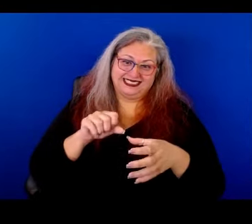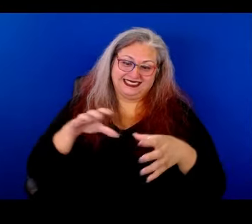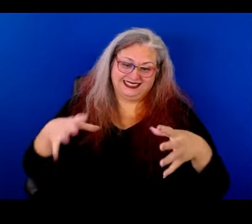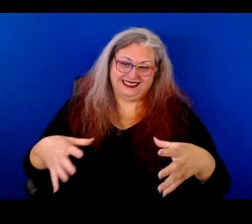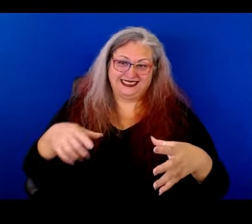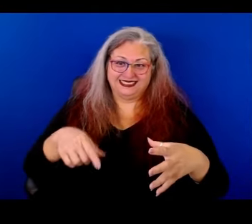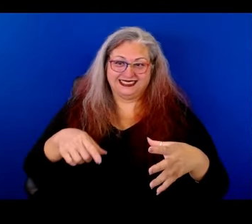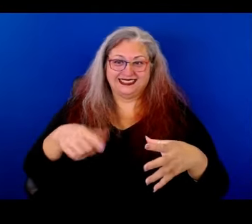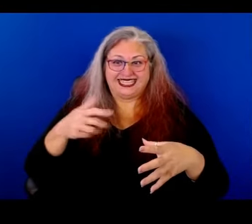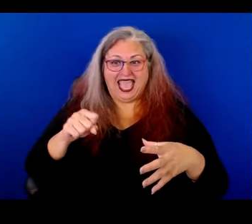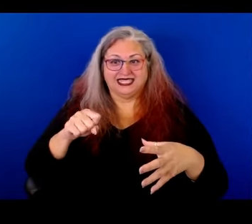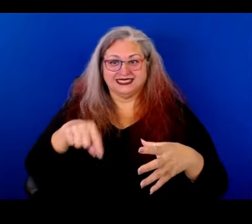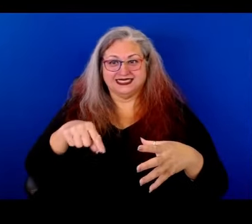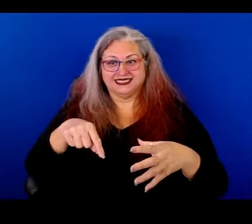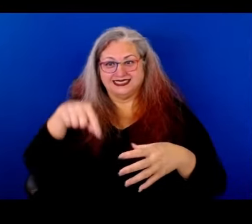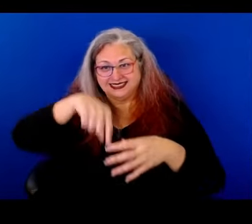reserve. And,